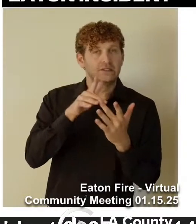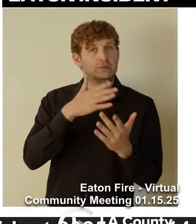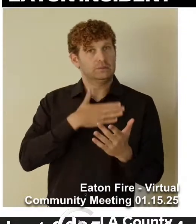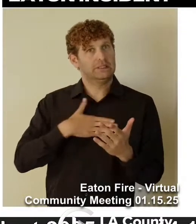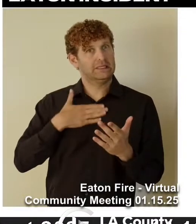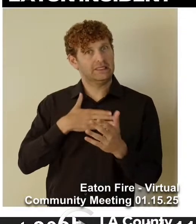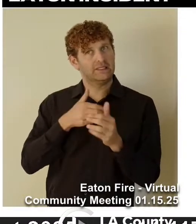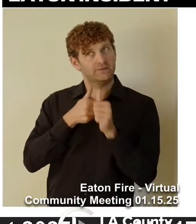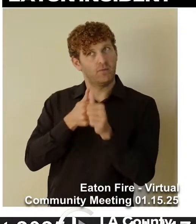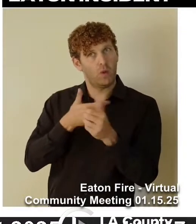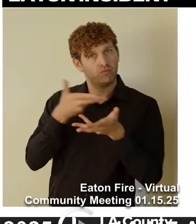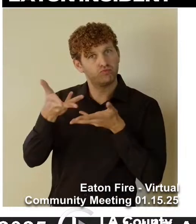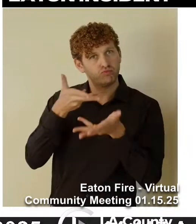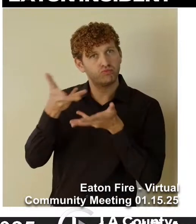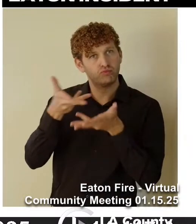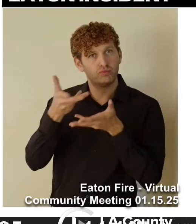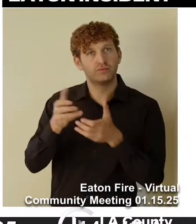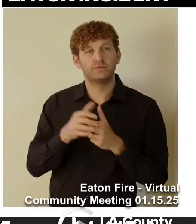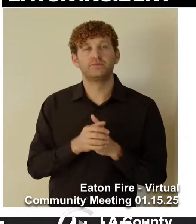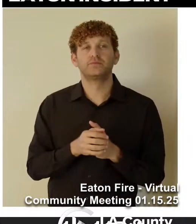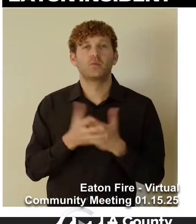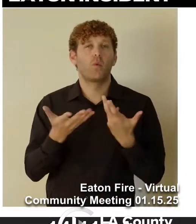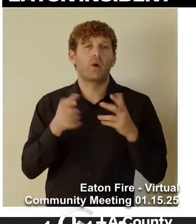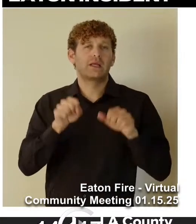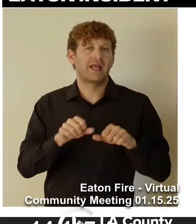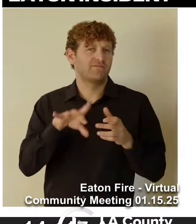or visit